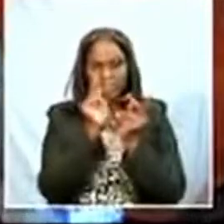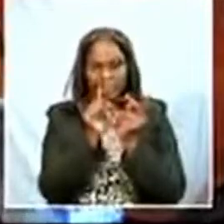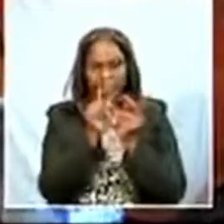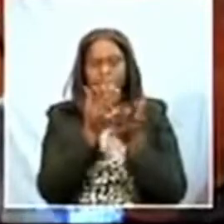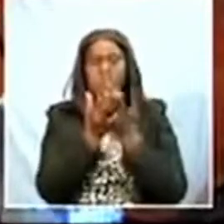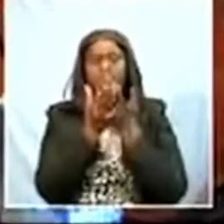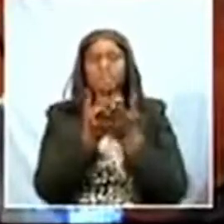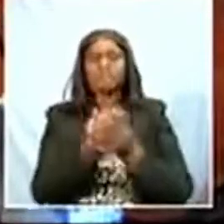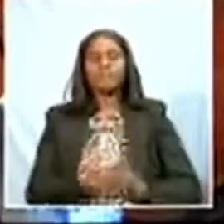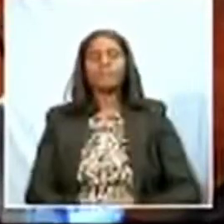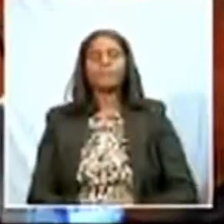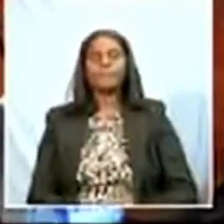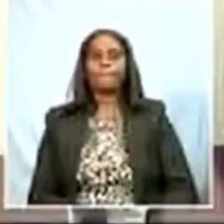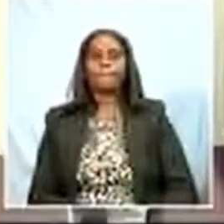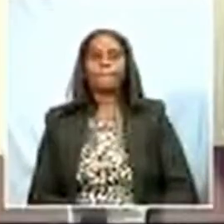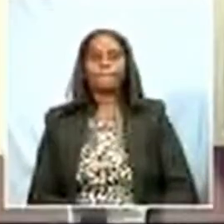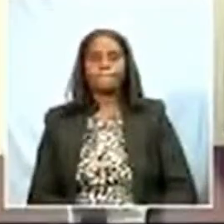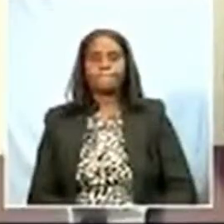I submit.